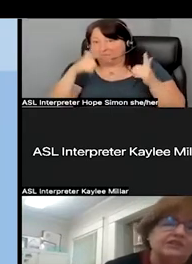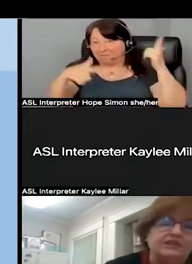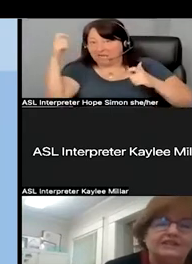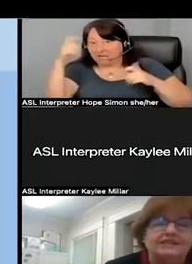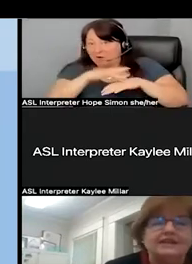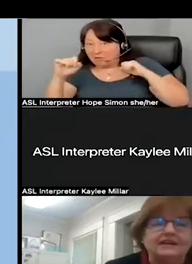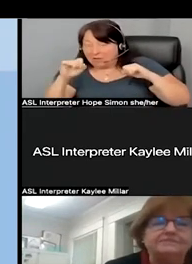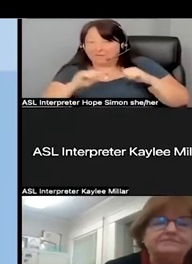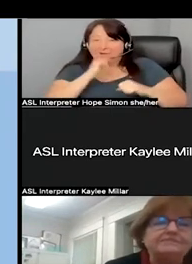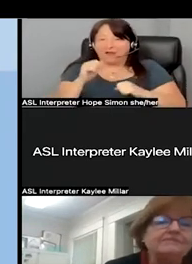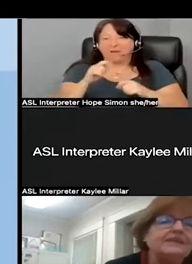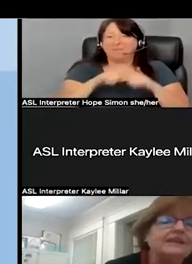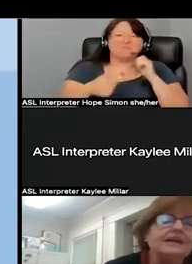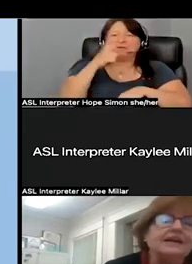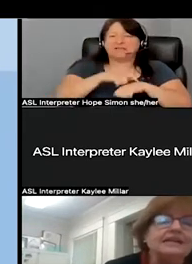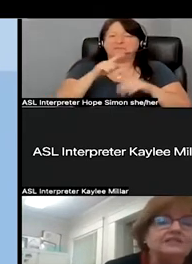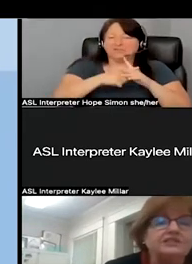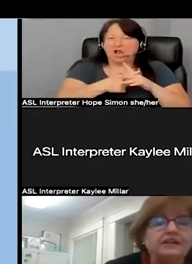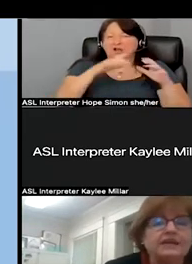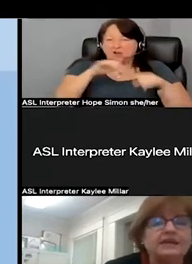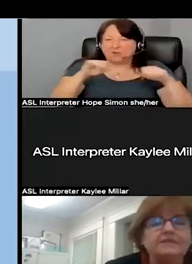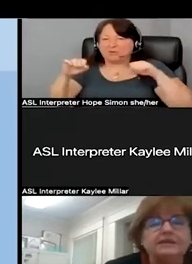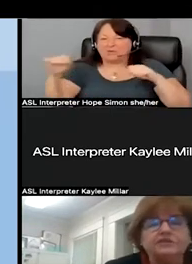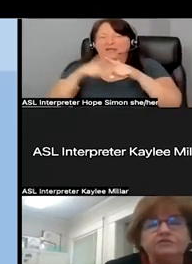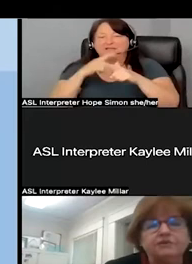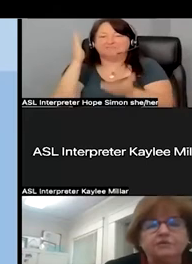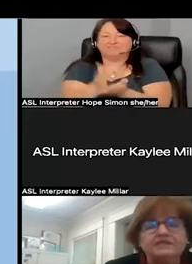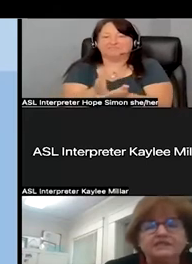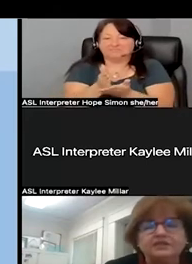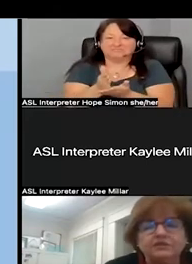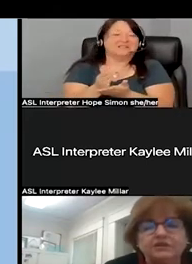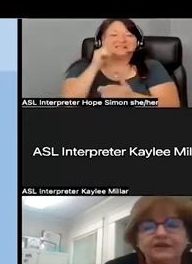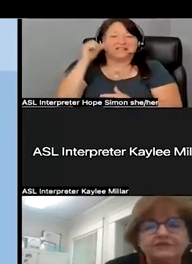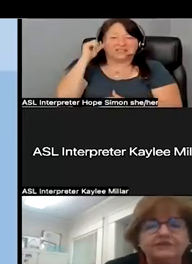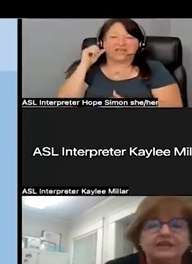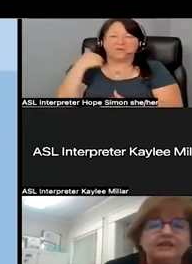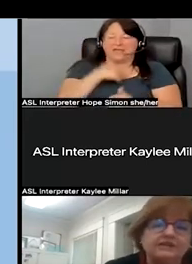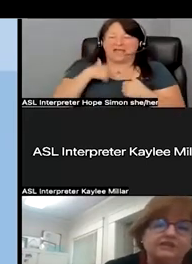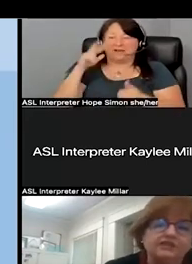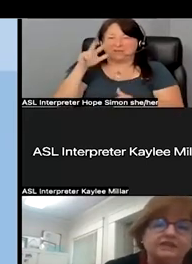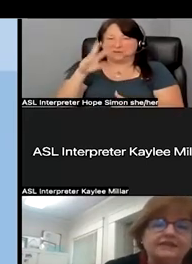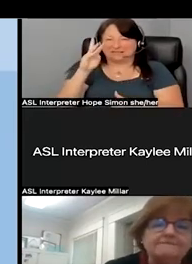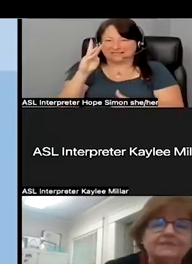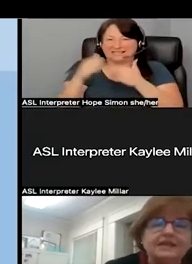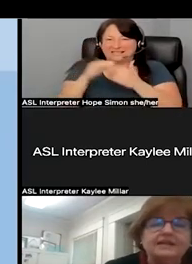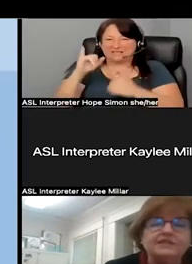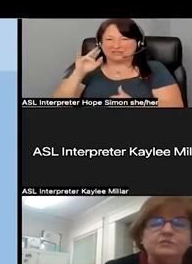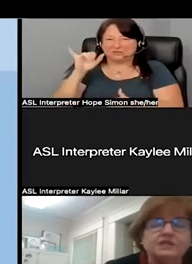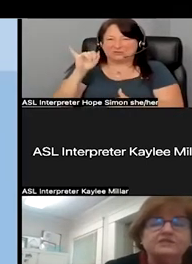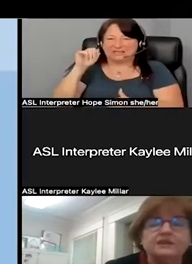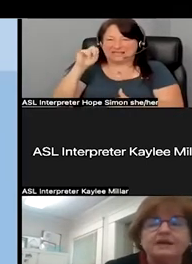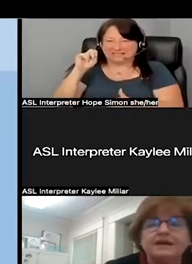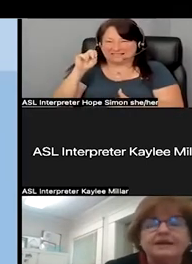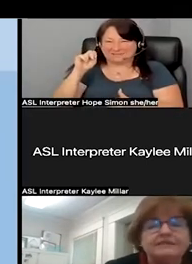usually start and then die out. Yesterday, we had a magnitude 3.6 earthquake near Julian. This